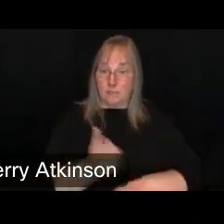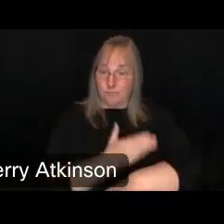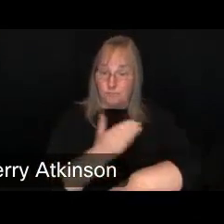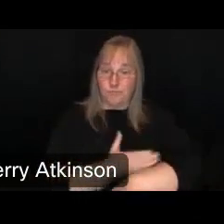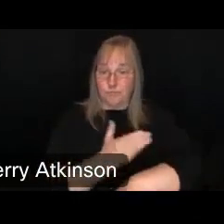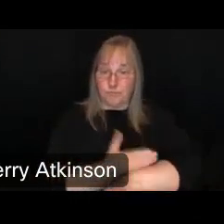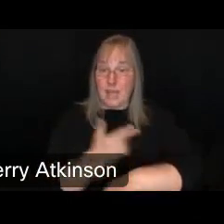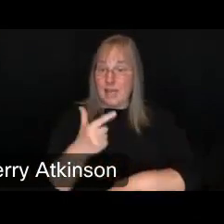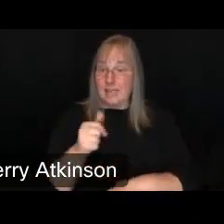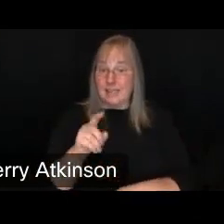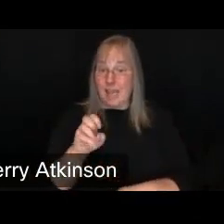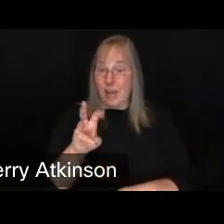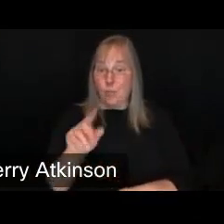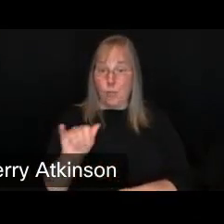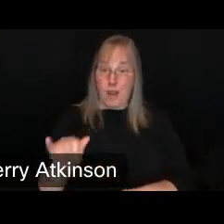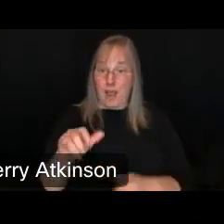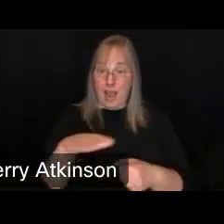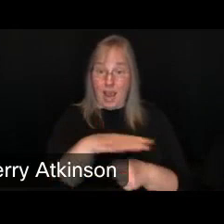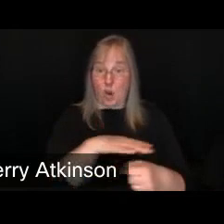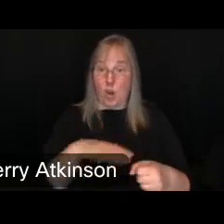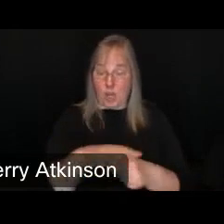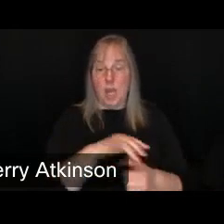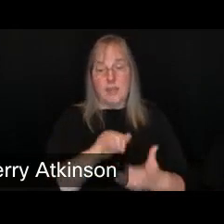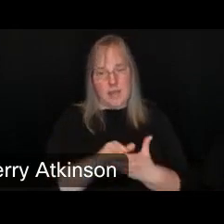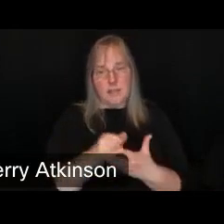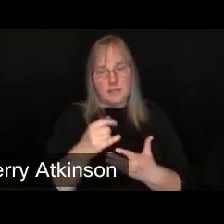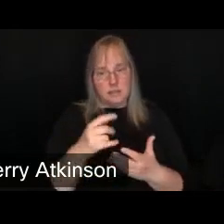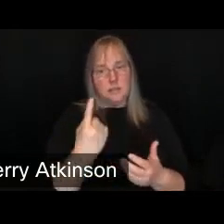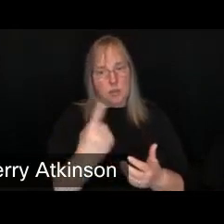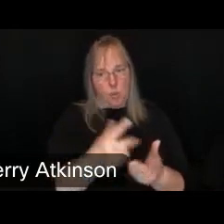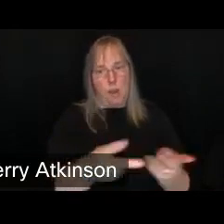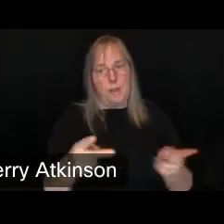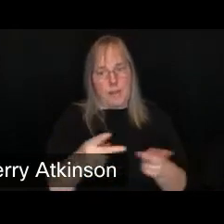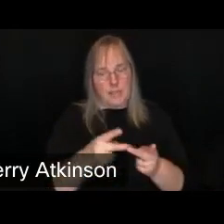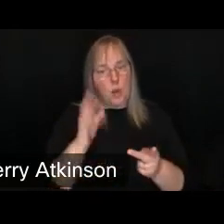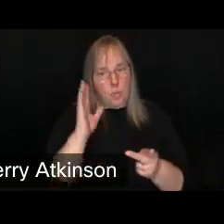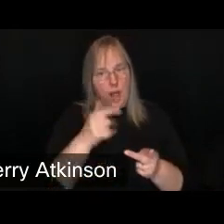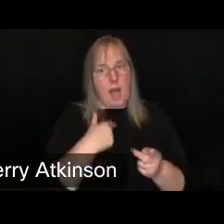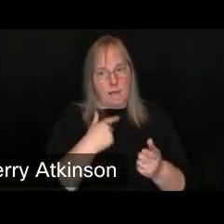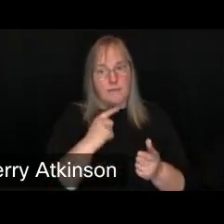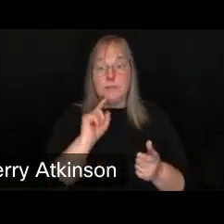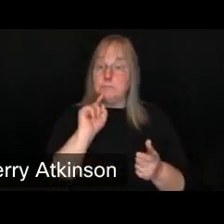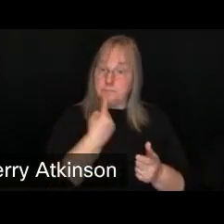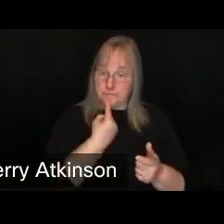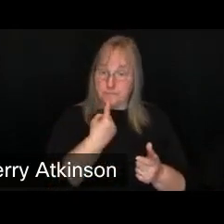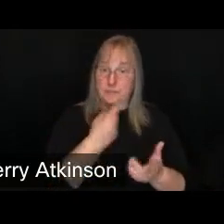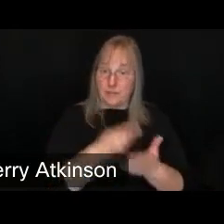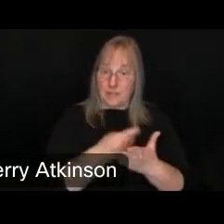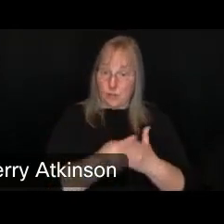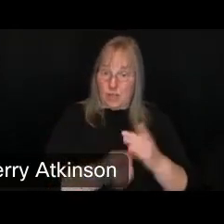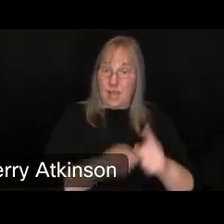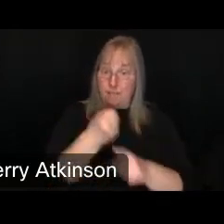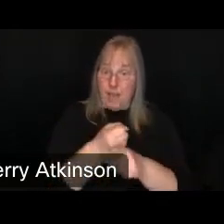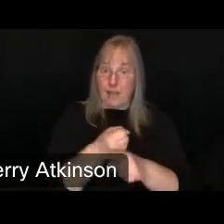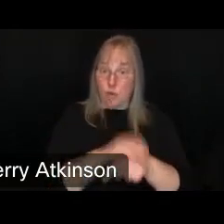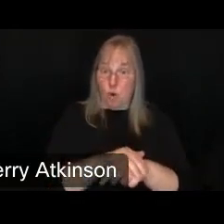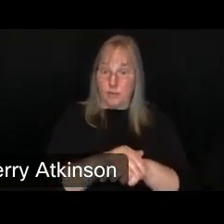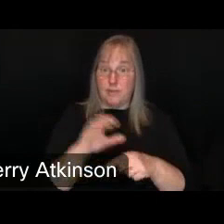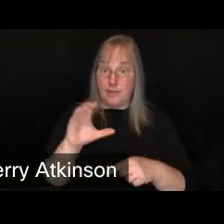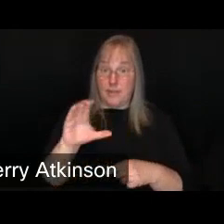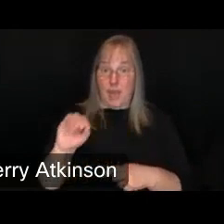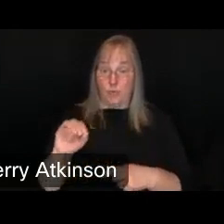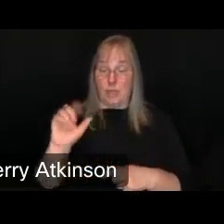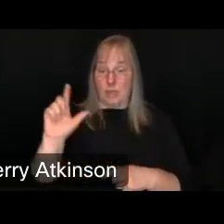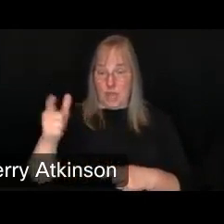area, that's probably a place that has will have a pretty significant fiscal impact on the county once that vision